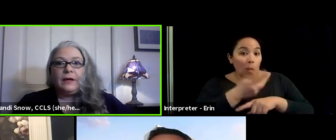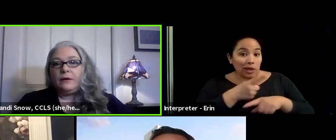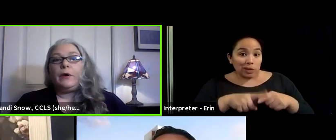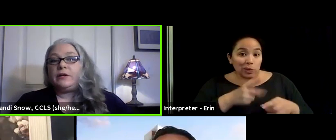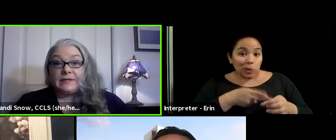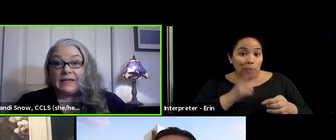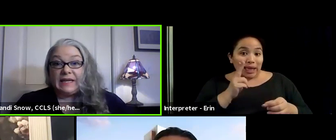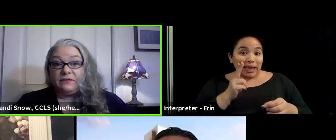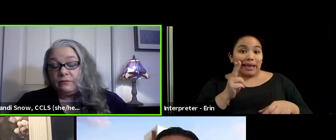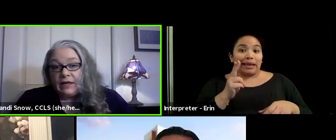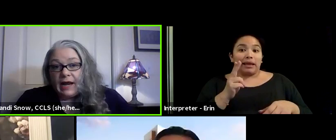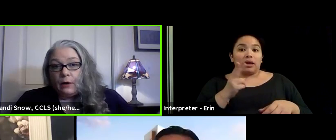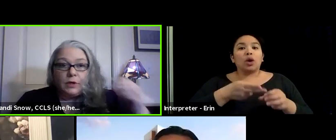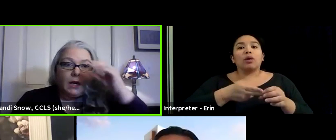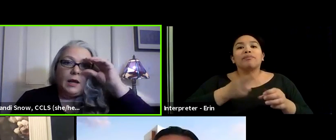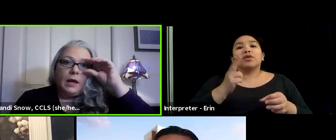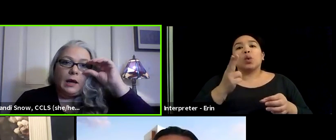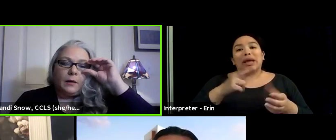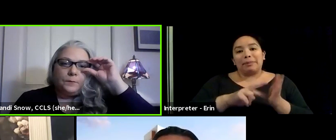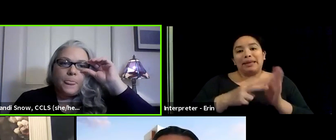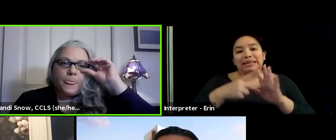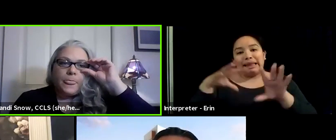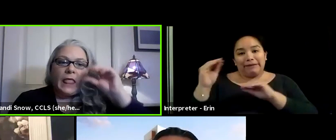quit. And quit just means leave, get out.